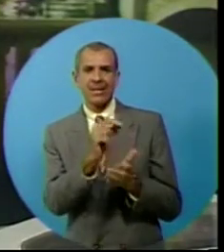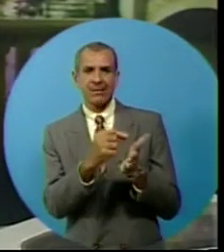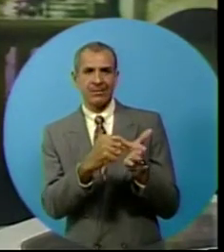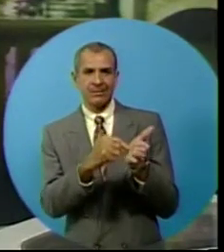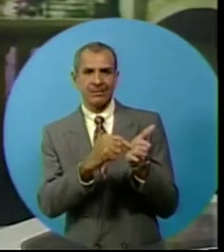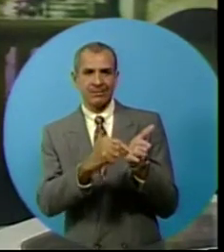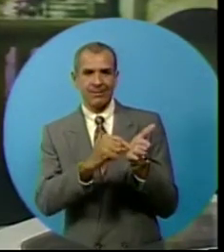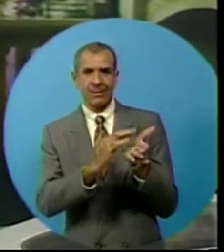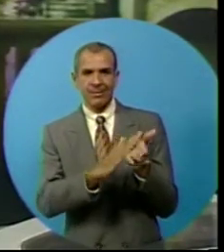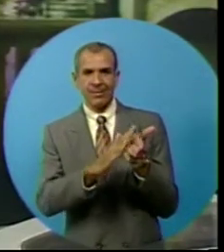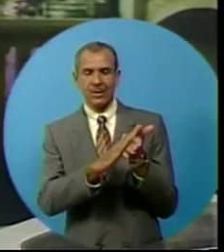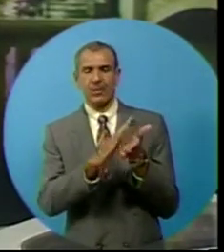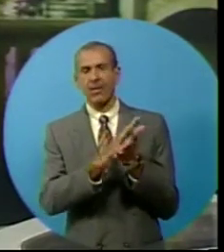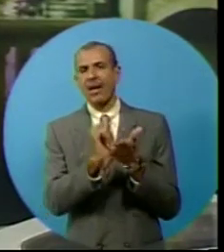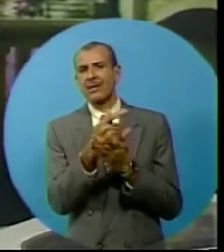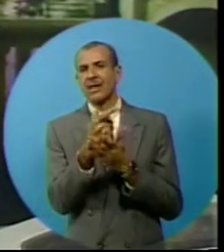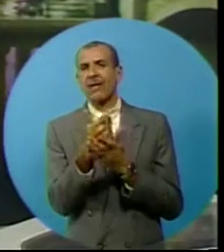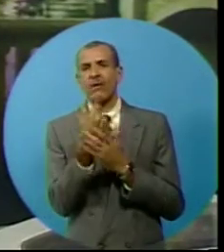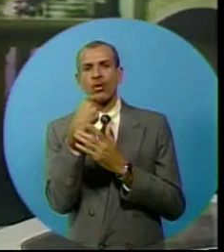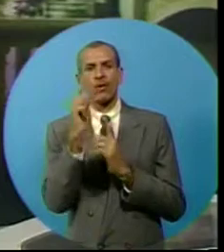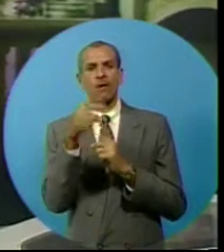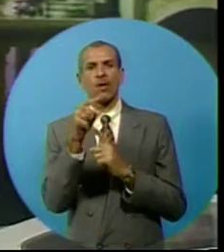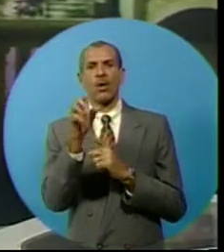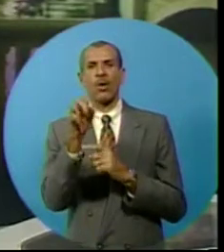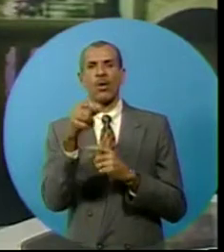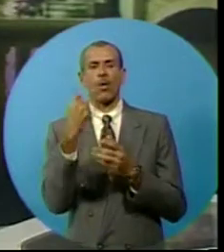win instant card titled Going for Gold.